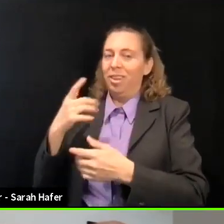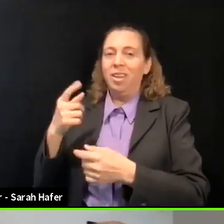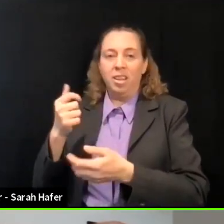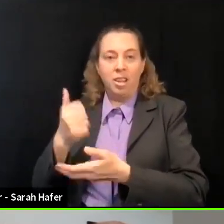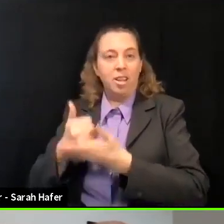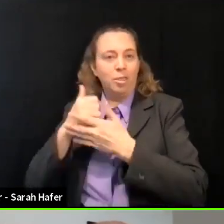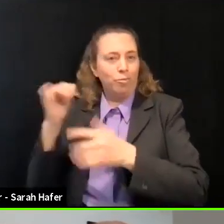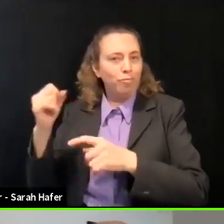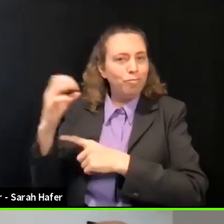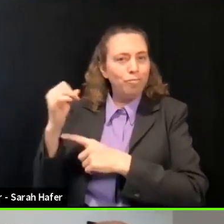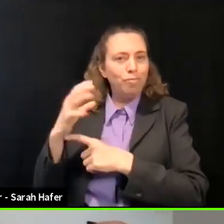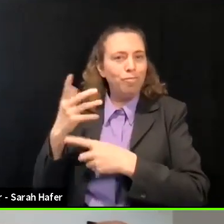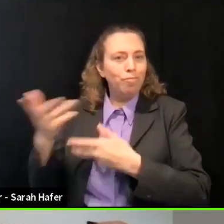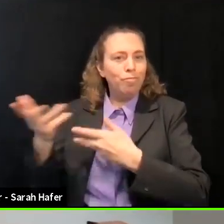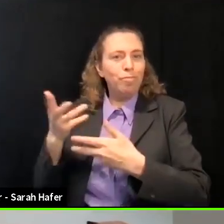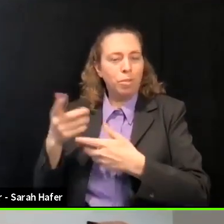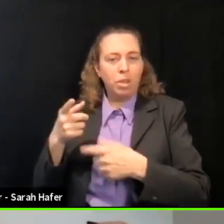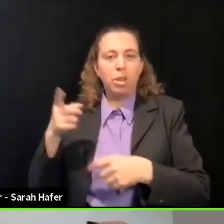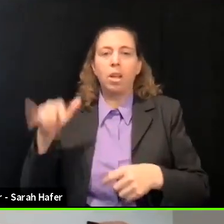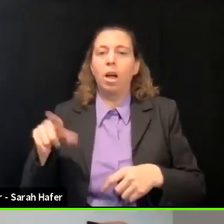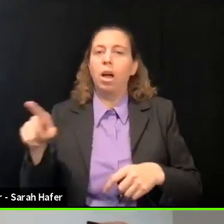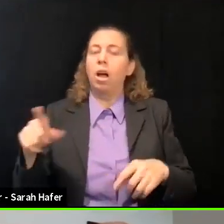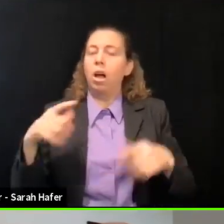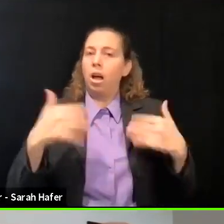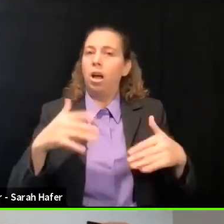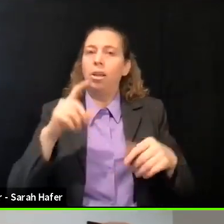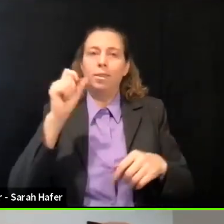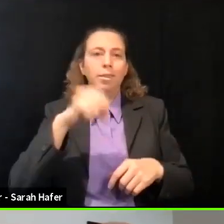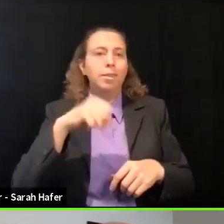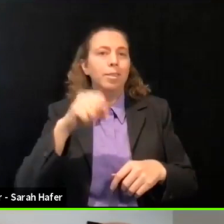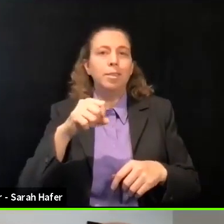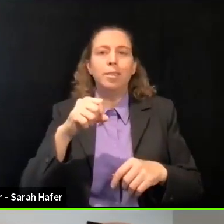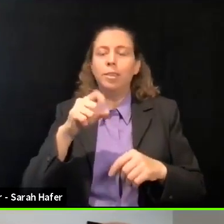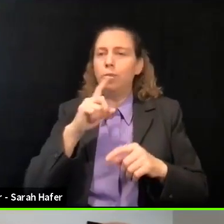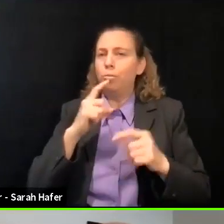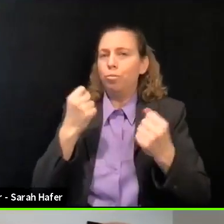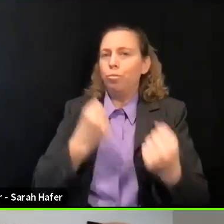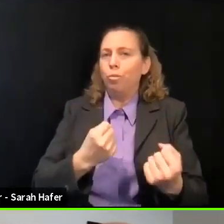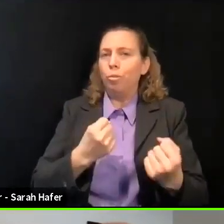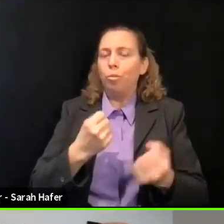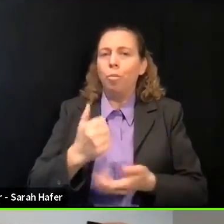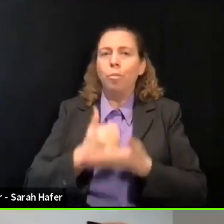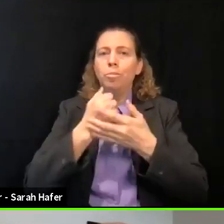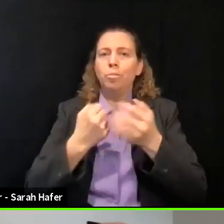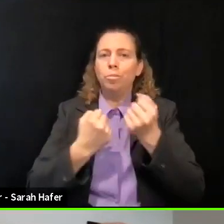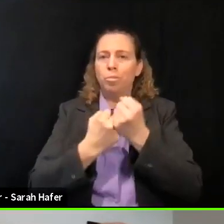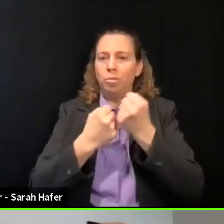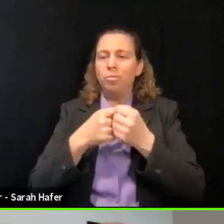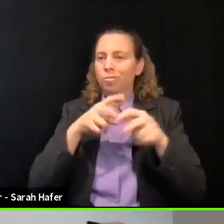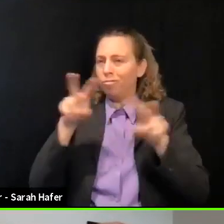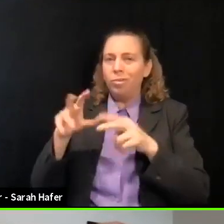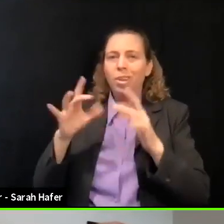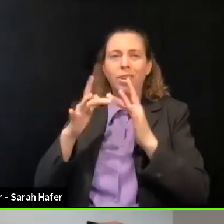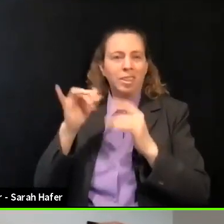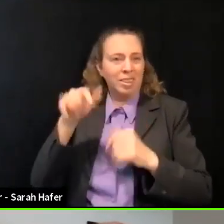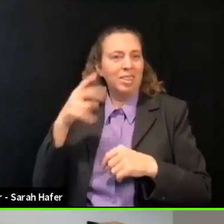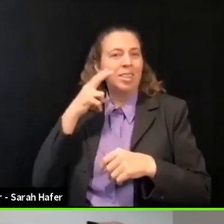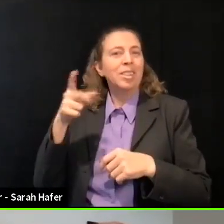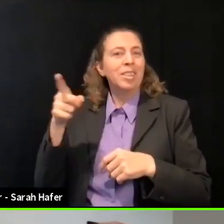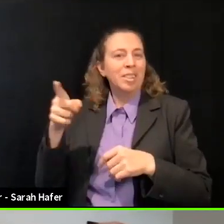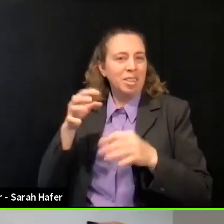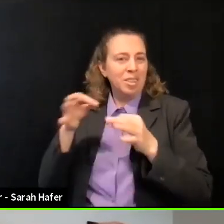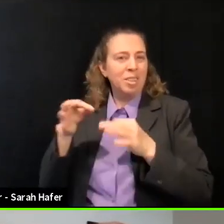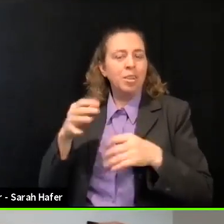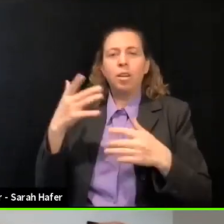follows that little bit of pause and the breath work that Ruth is talking about, just to ask ourselves, maybe with closed